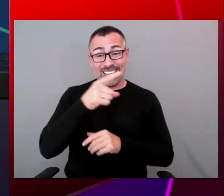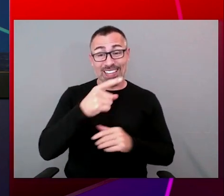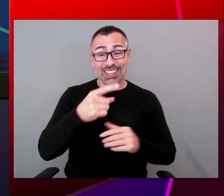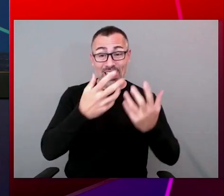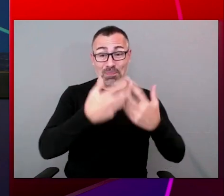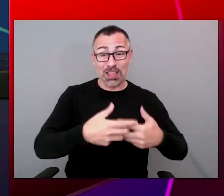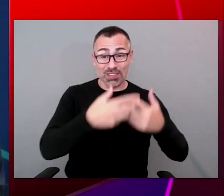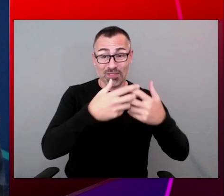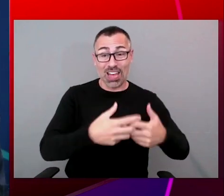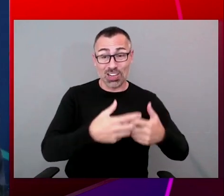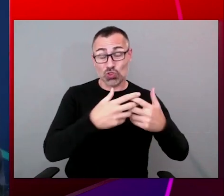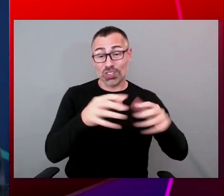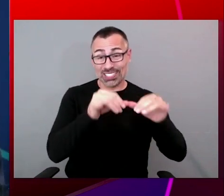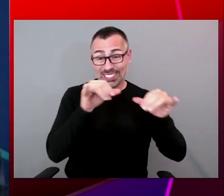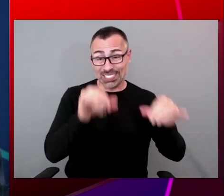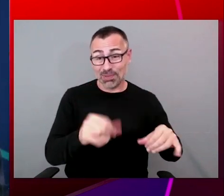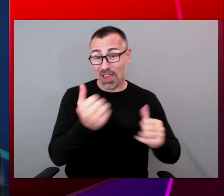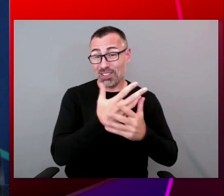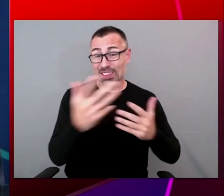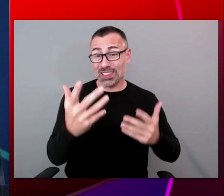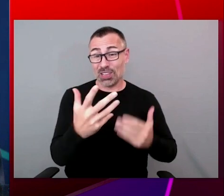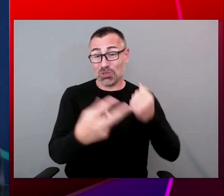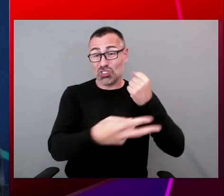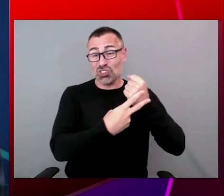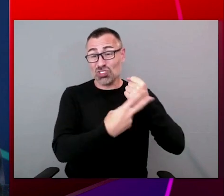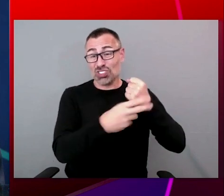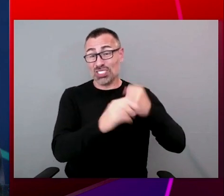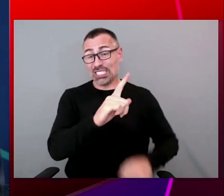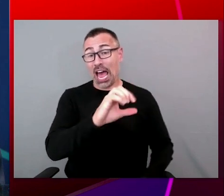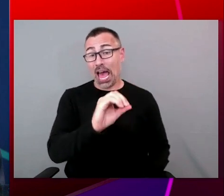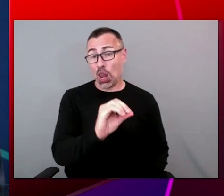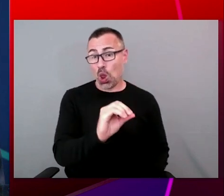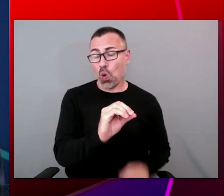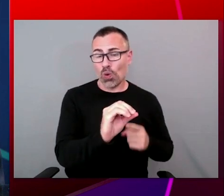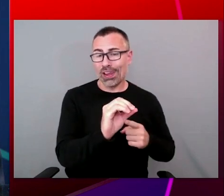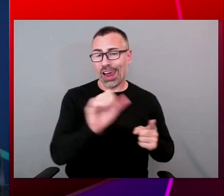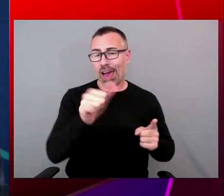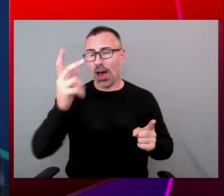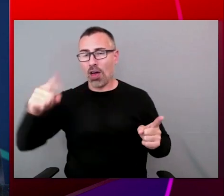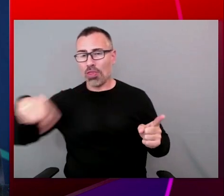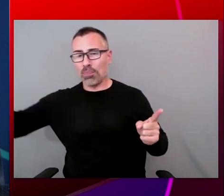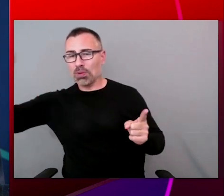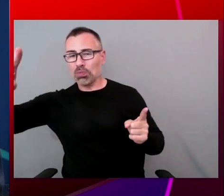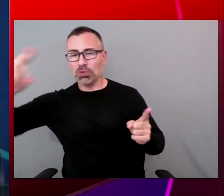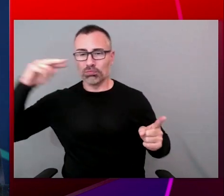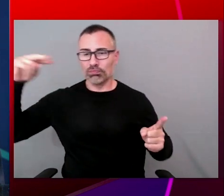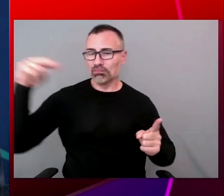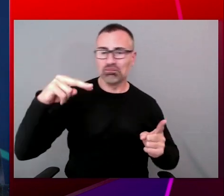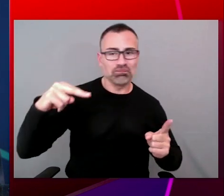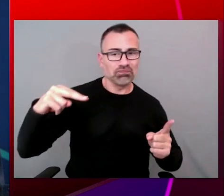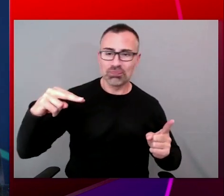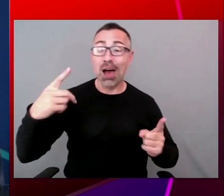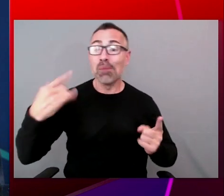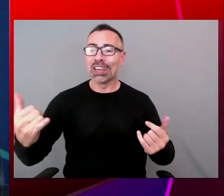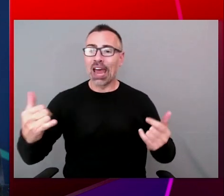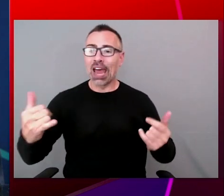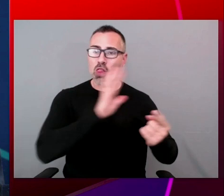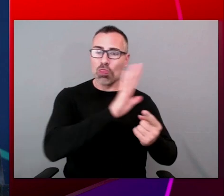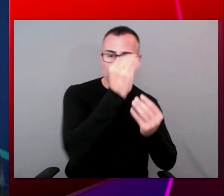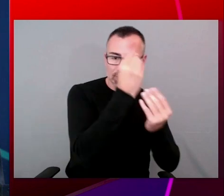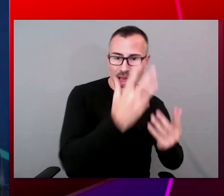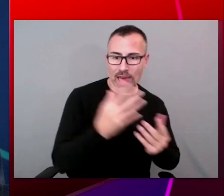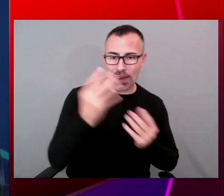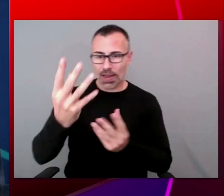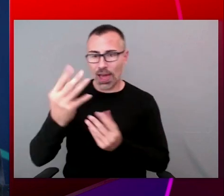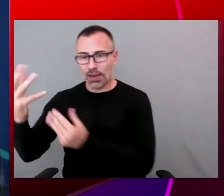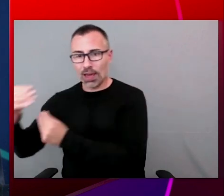where it's maybe it existed, maybe nobody ever really was being able to take a look at it, but now that we're able to get it into the cloud, pull it into like a data lake or somewhere and then serve it